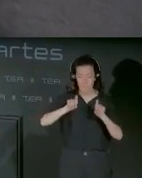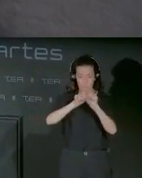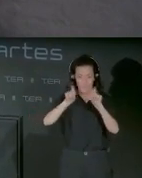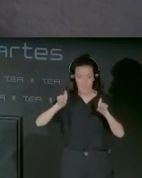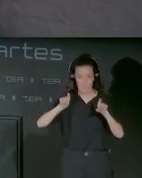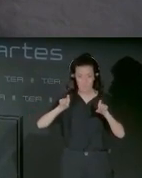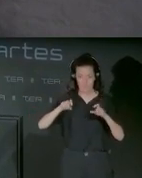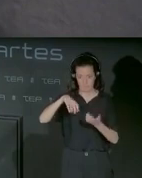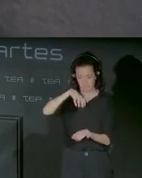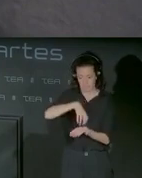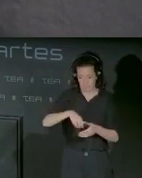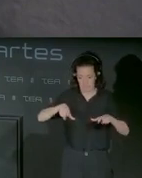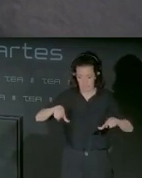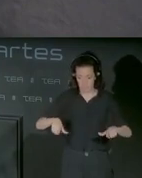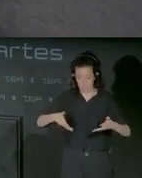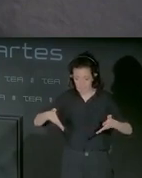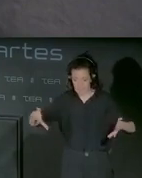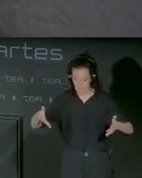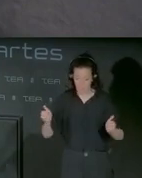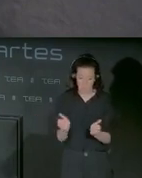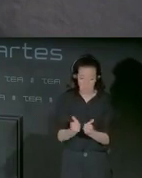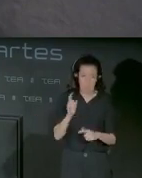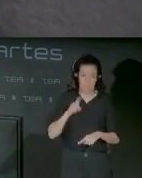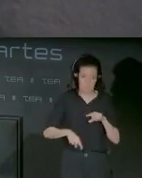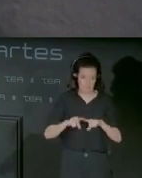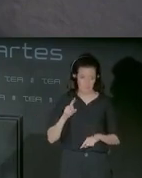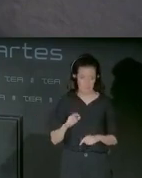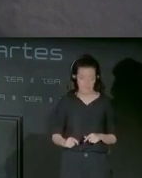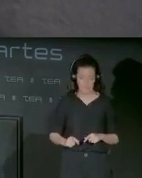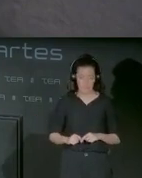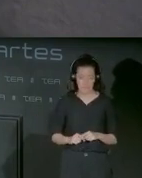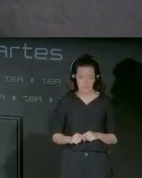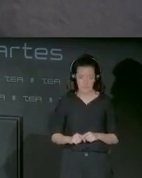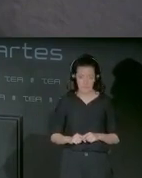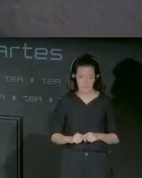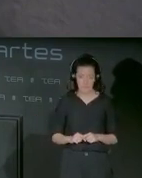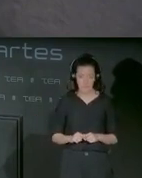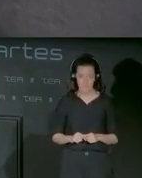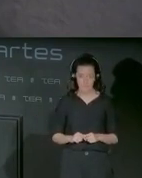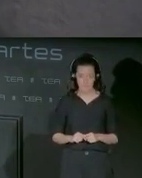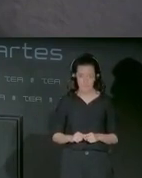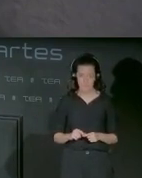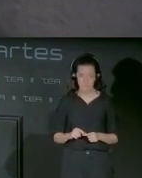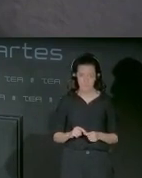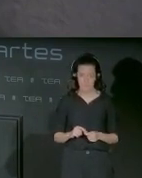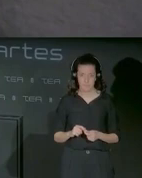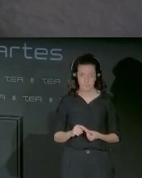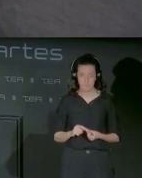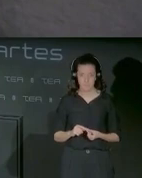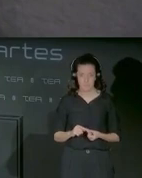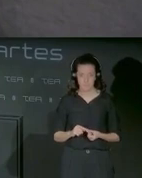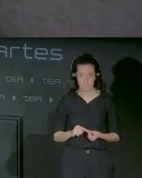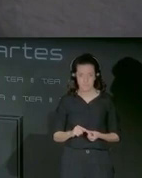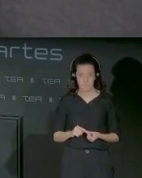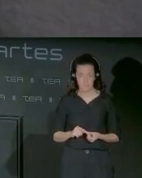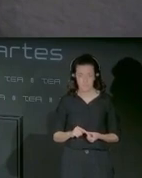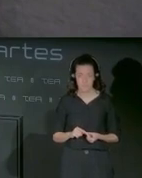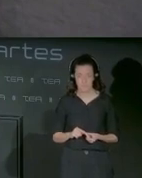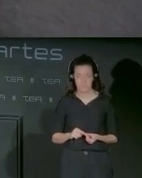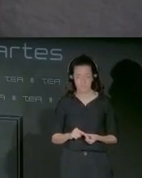around 500 games supported by now, not games, but games and extensions and stuff like that. So it's